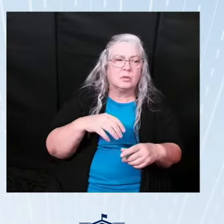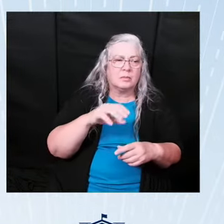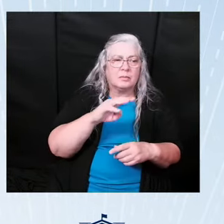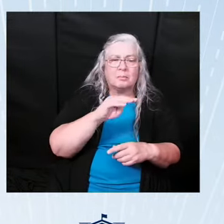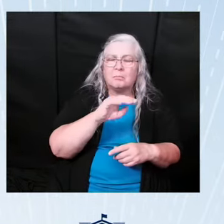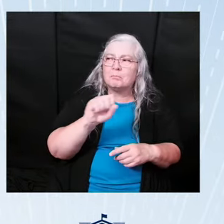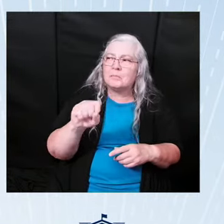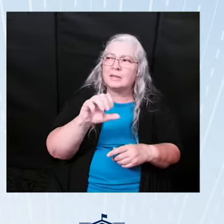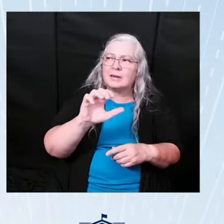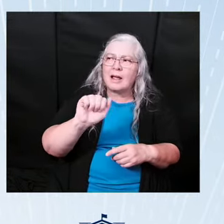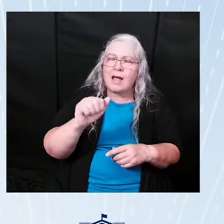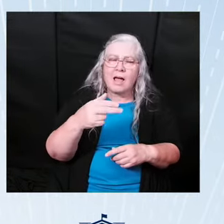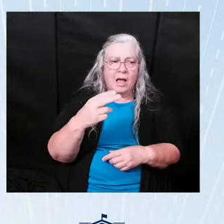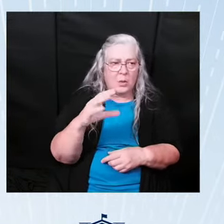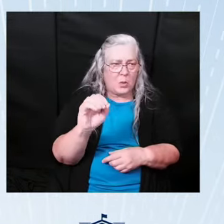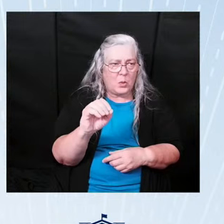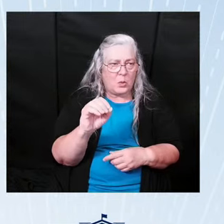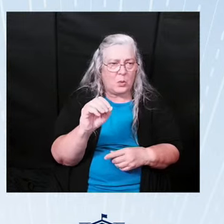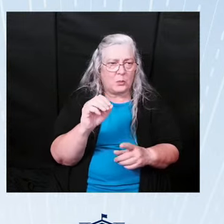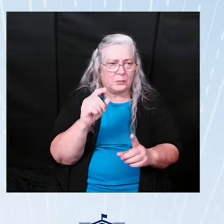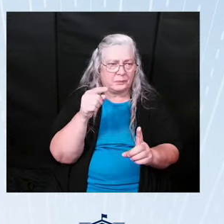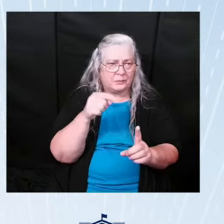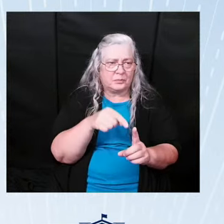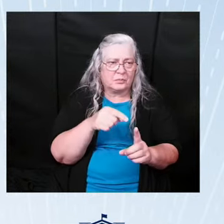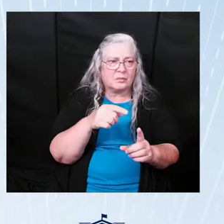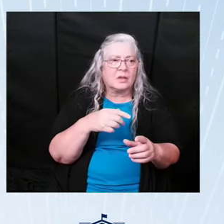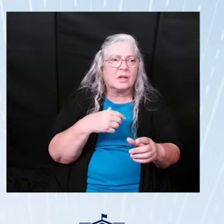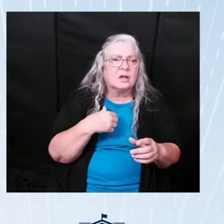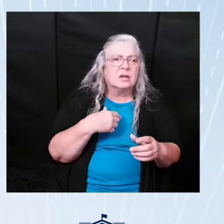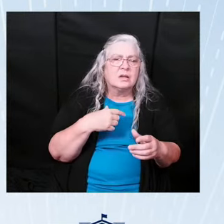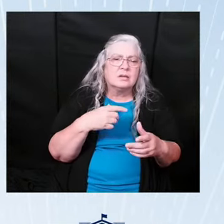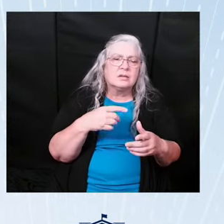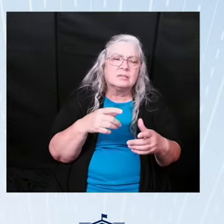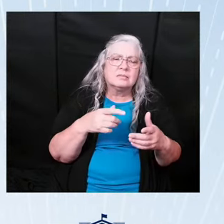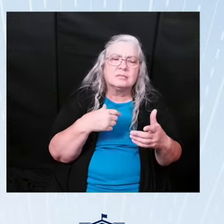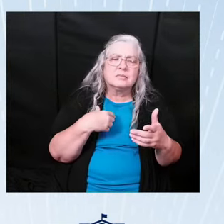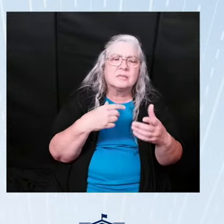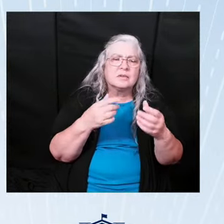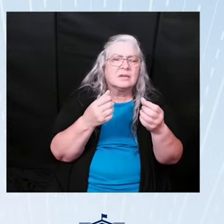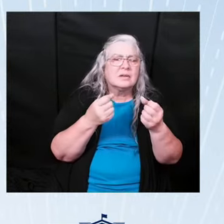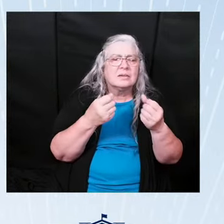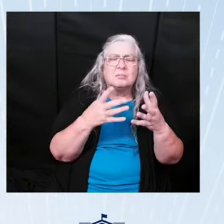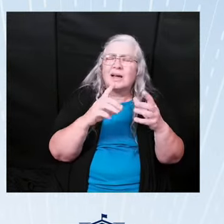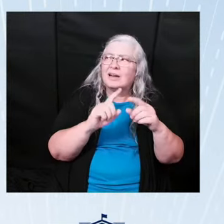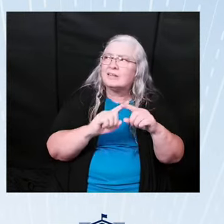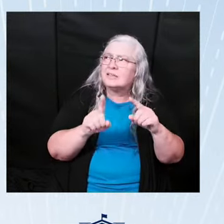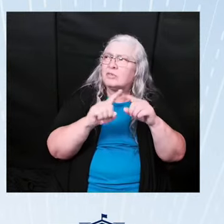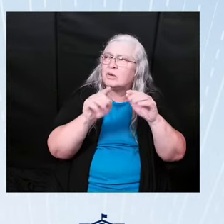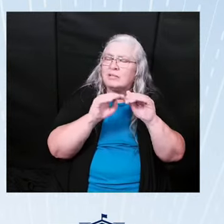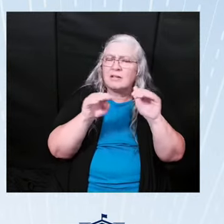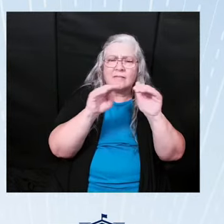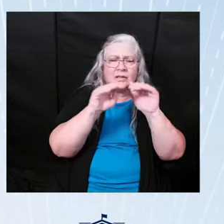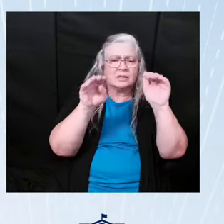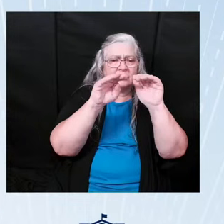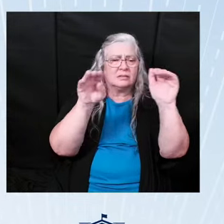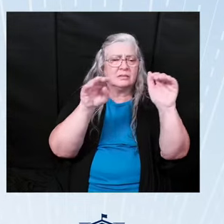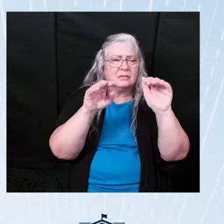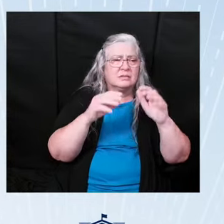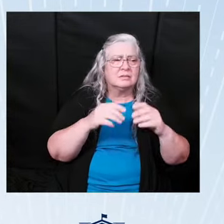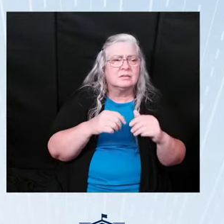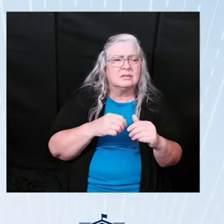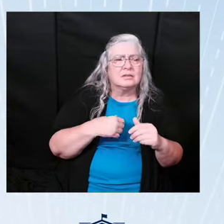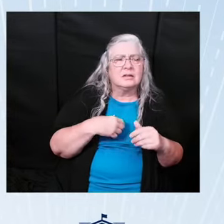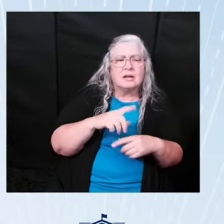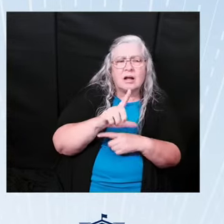resilience efforts at many different levels in Houston, in Los Angeles, and in the state of Washington. So how can we connect